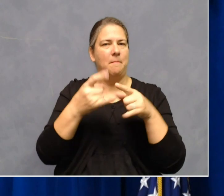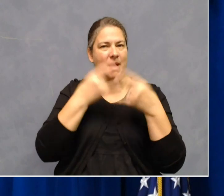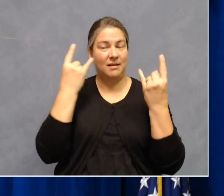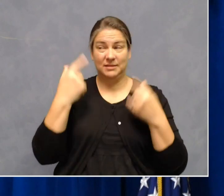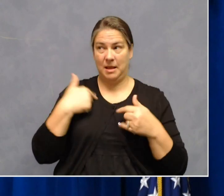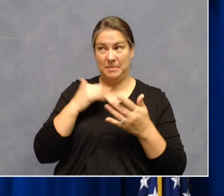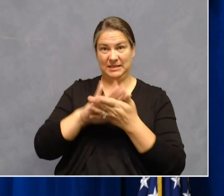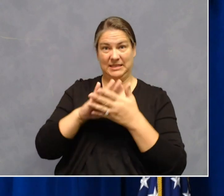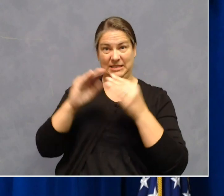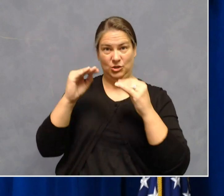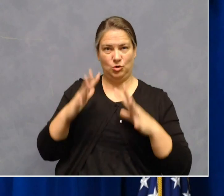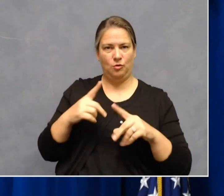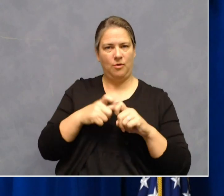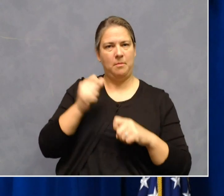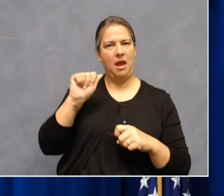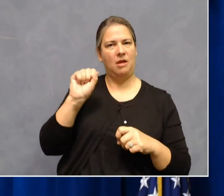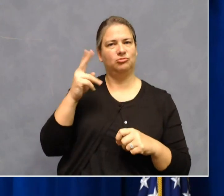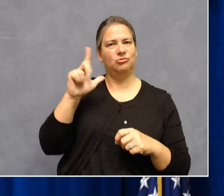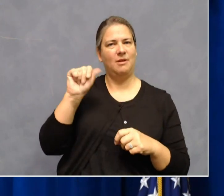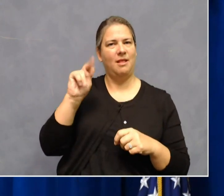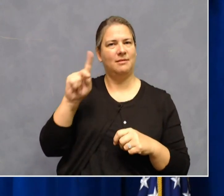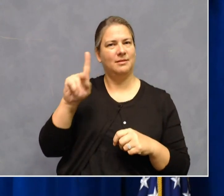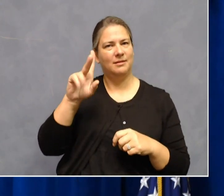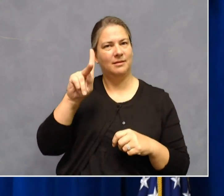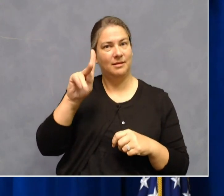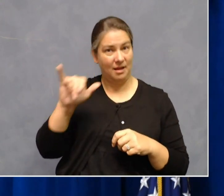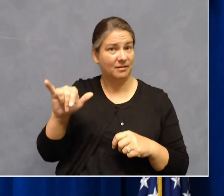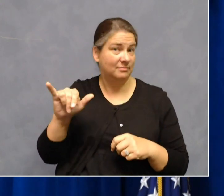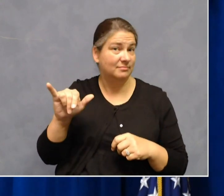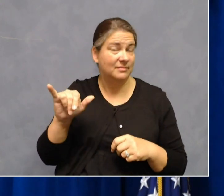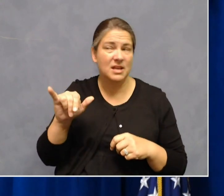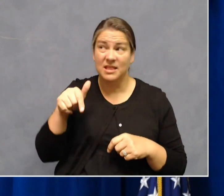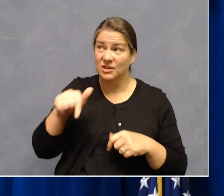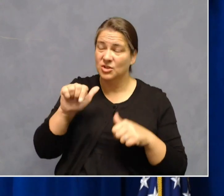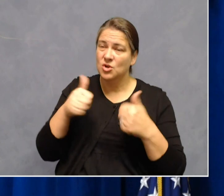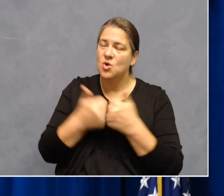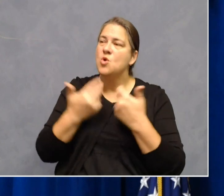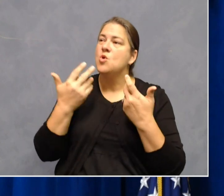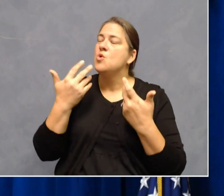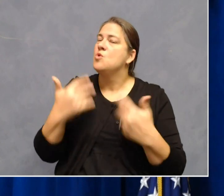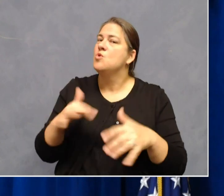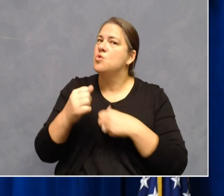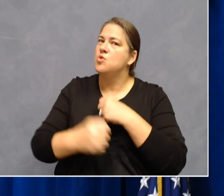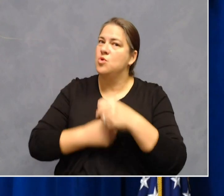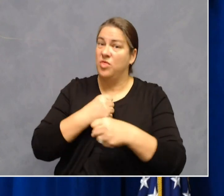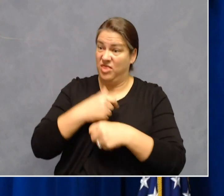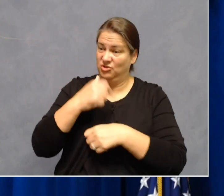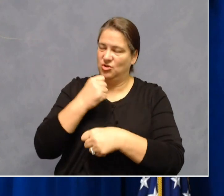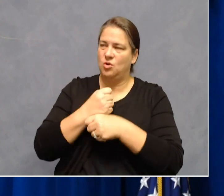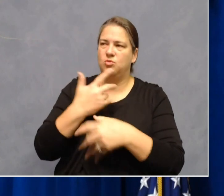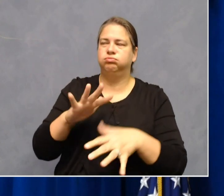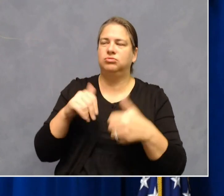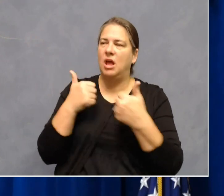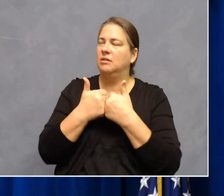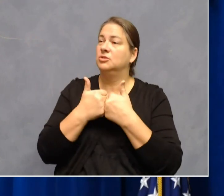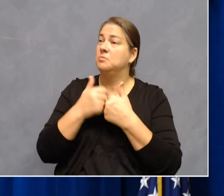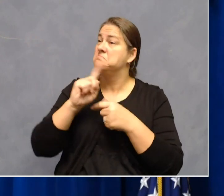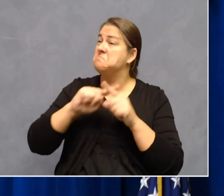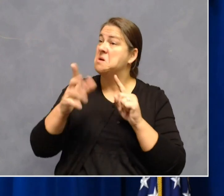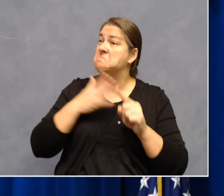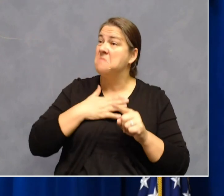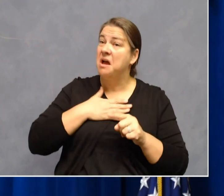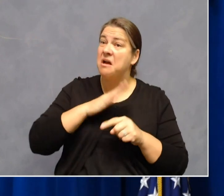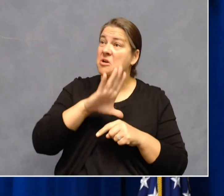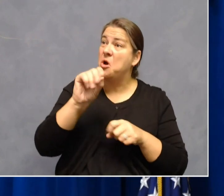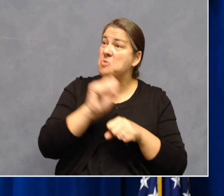many challenges for both teachers and students, but I must applaud my fellow coworkers and students on their ability to adapt